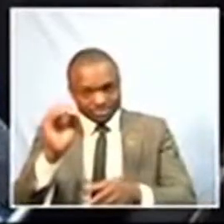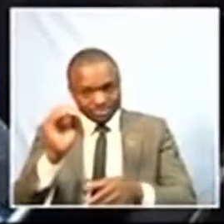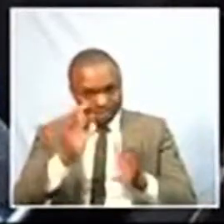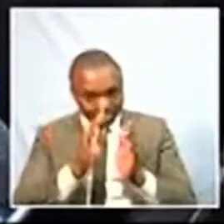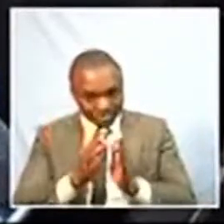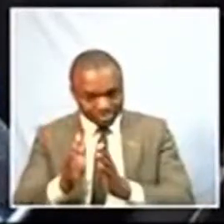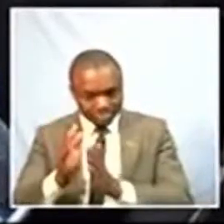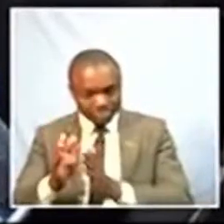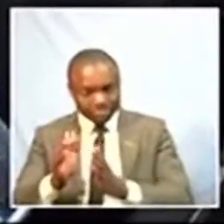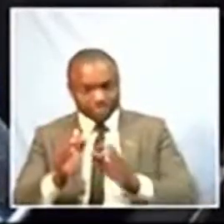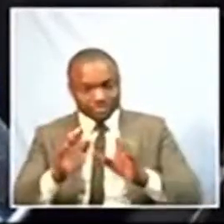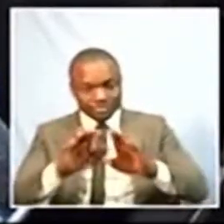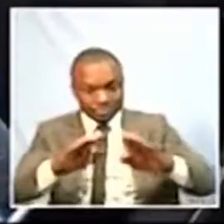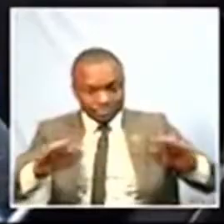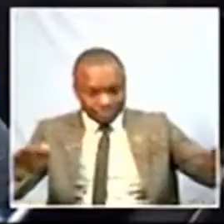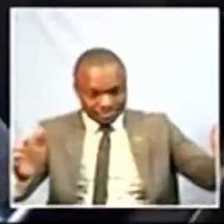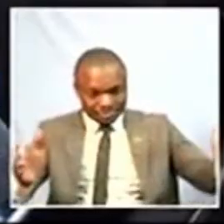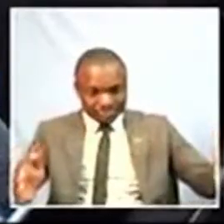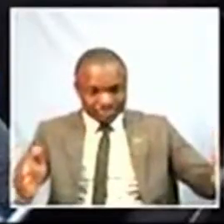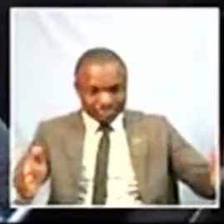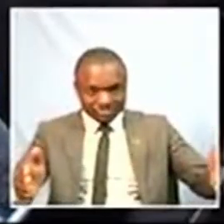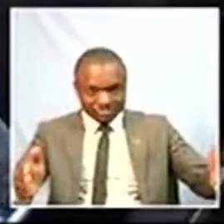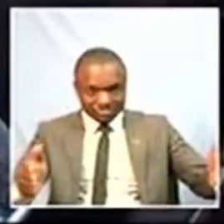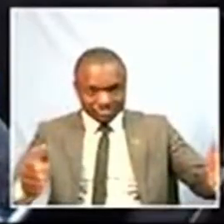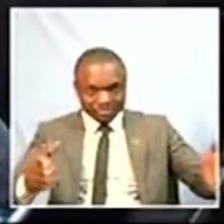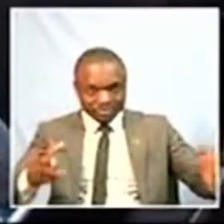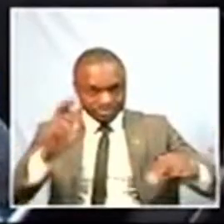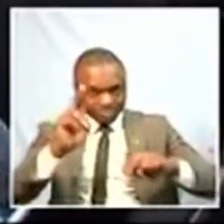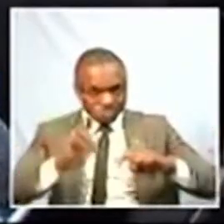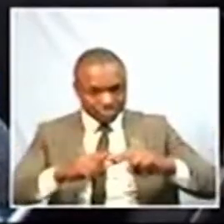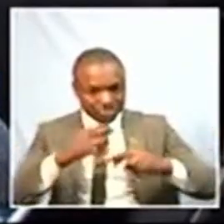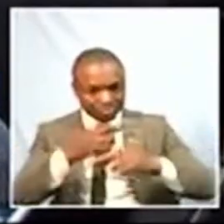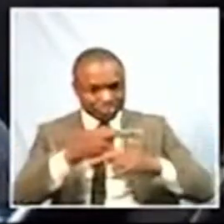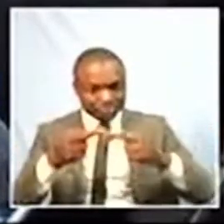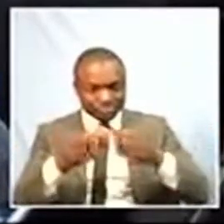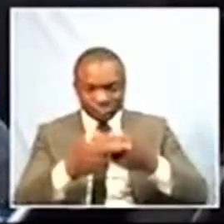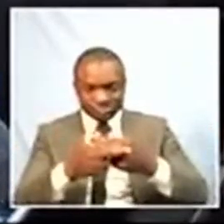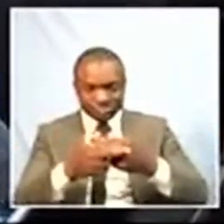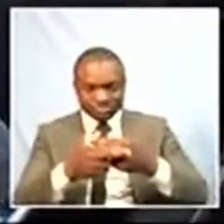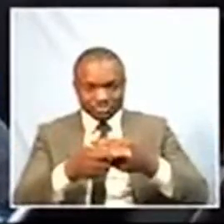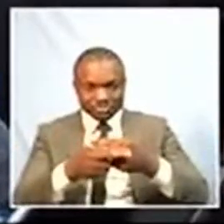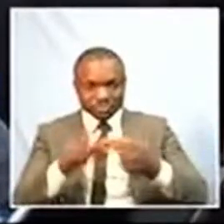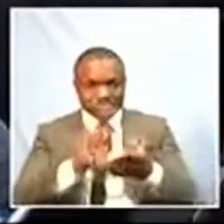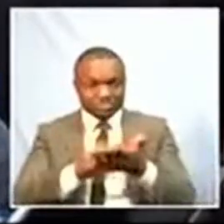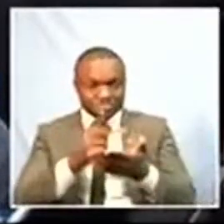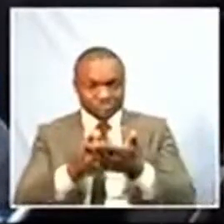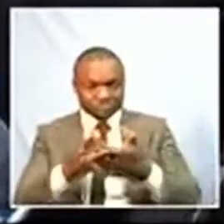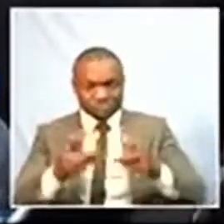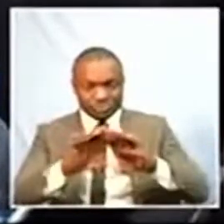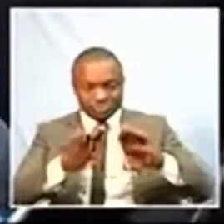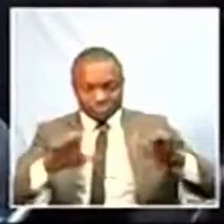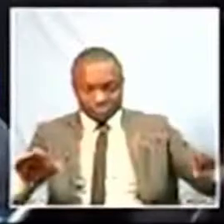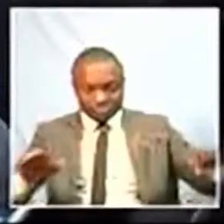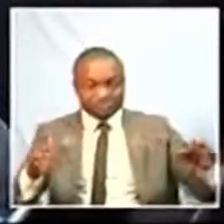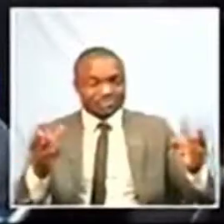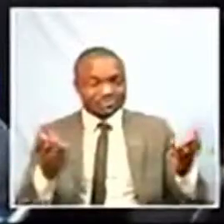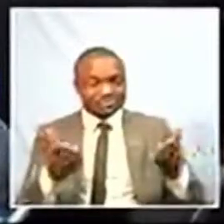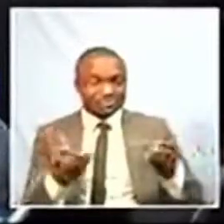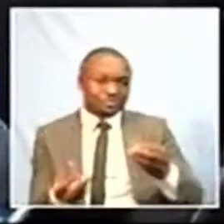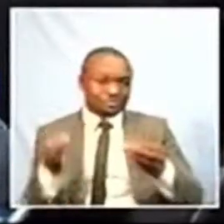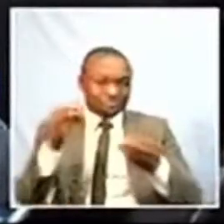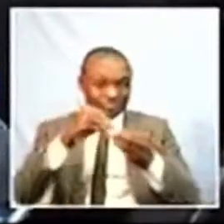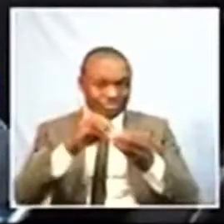veranda on the living room, and also no veranda on the kitchen, and also increased the size